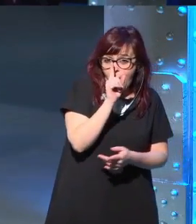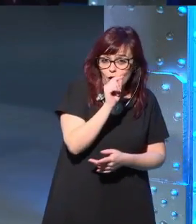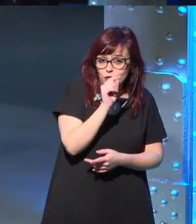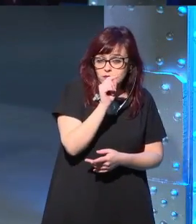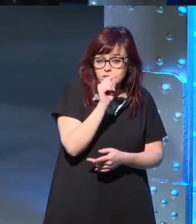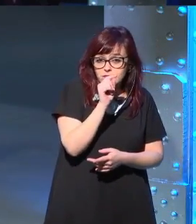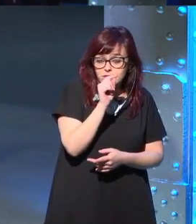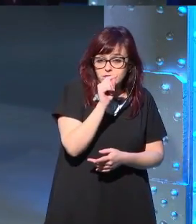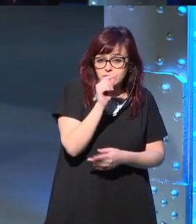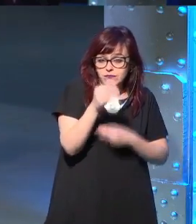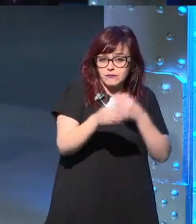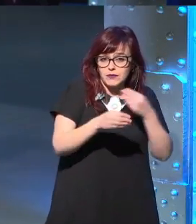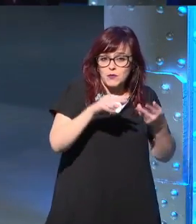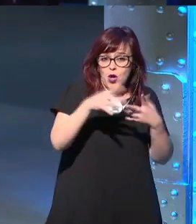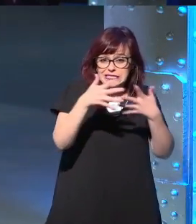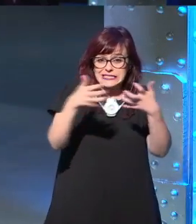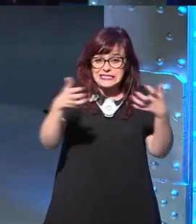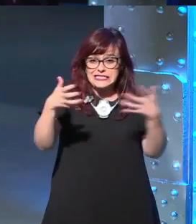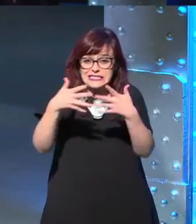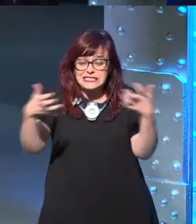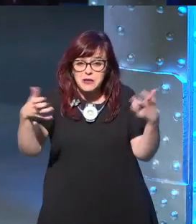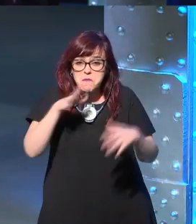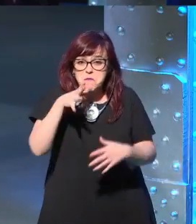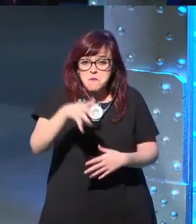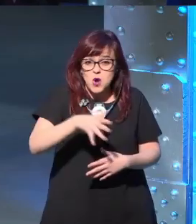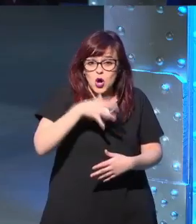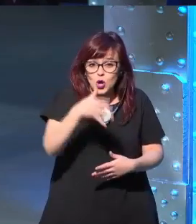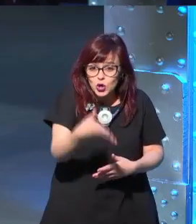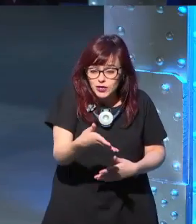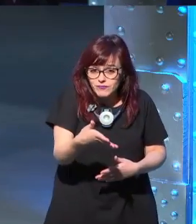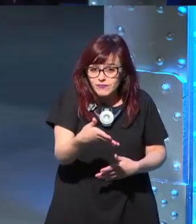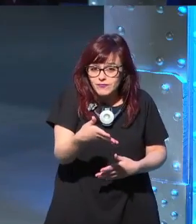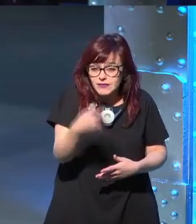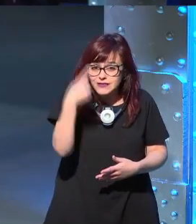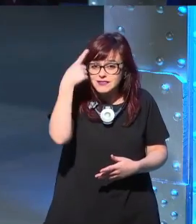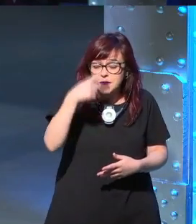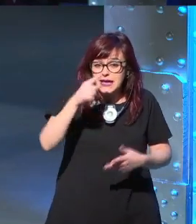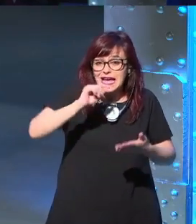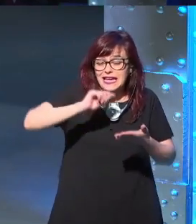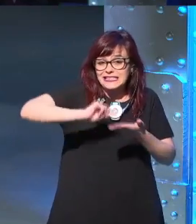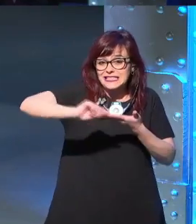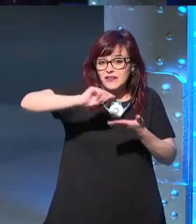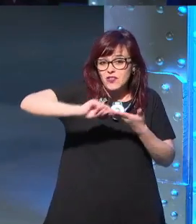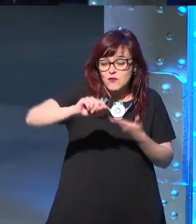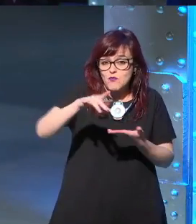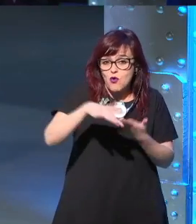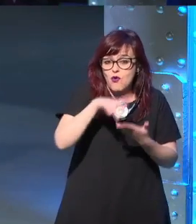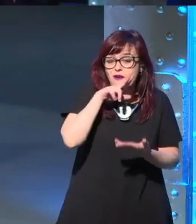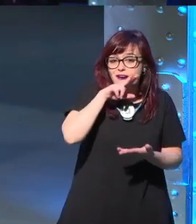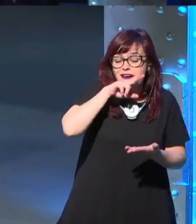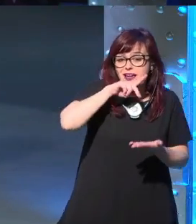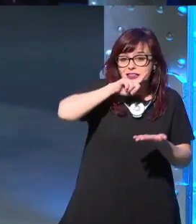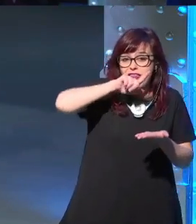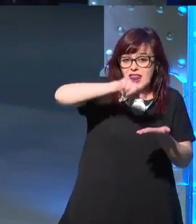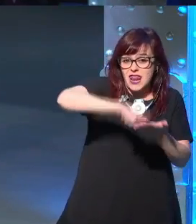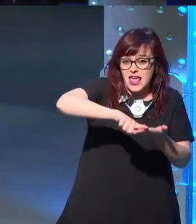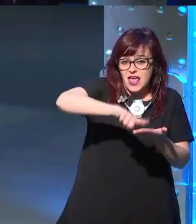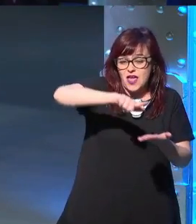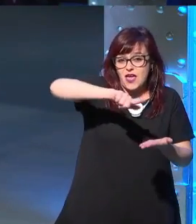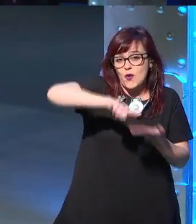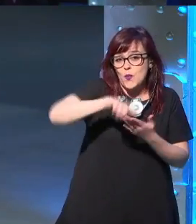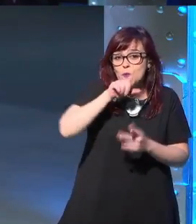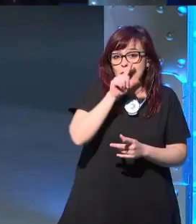that's Leonardo. He doesn't need it to paint a flight of birds or to build a flying machine. He needs it because he's Leonardo. He wants to know what the tongue